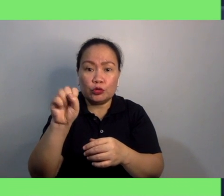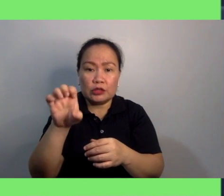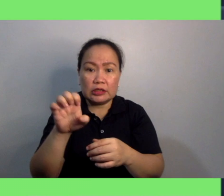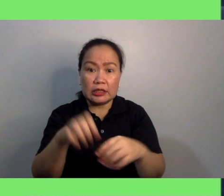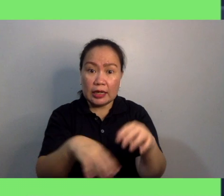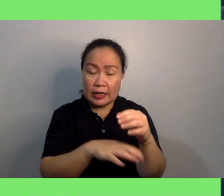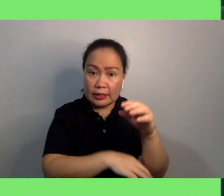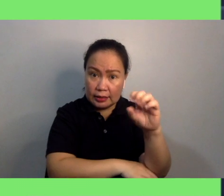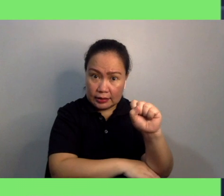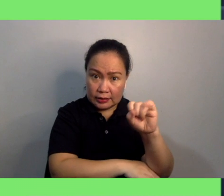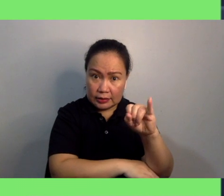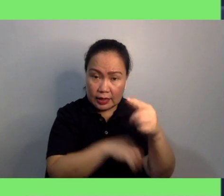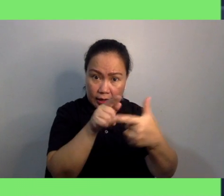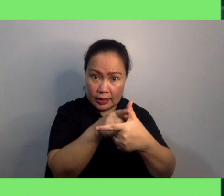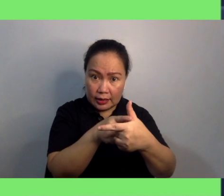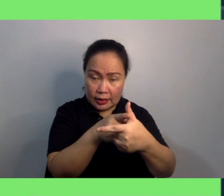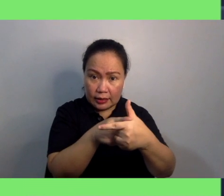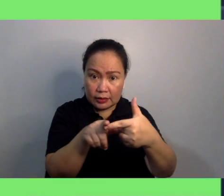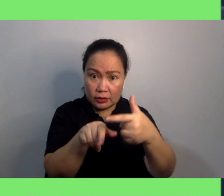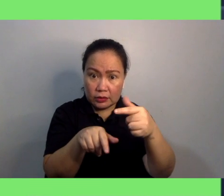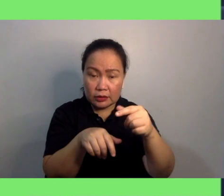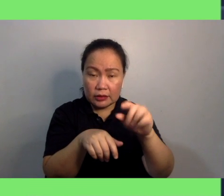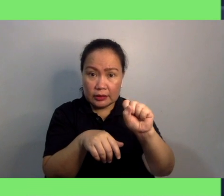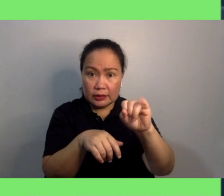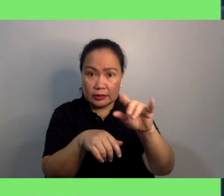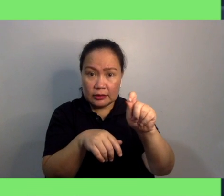and right angle.